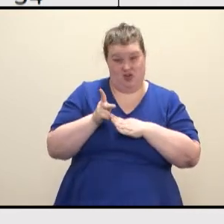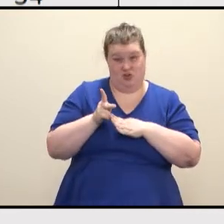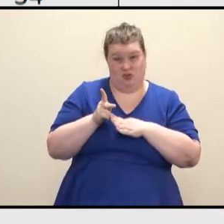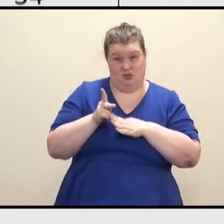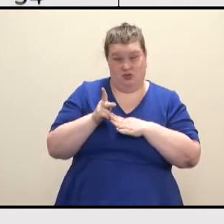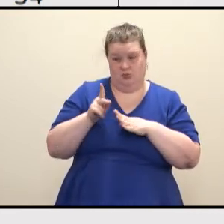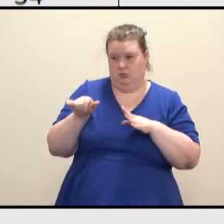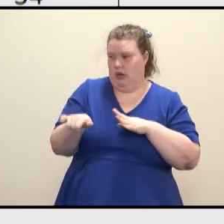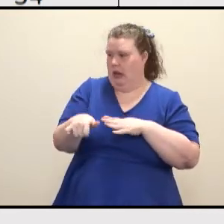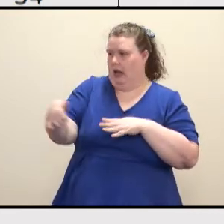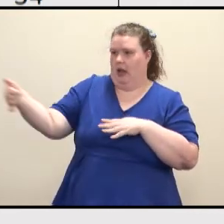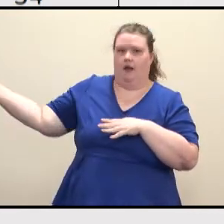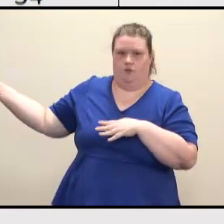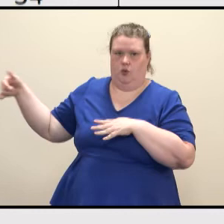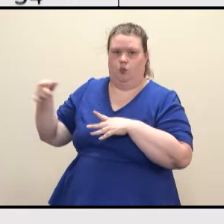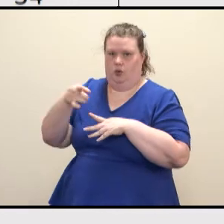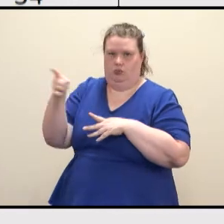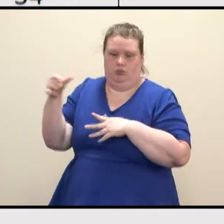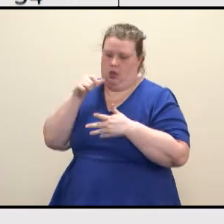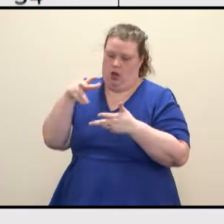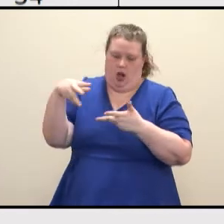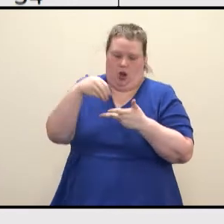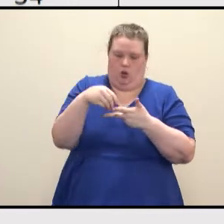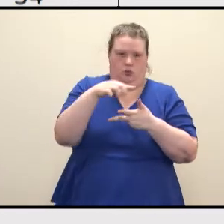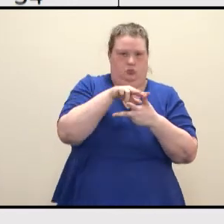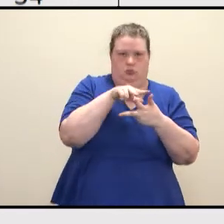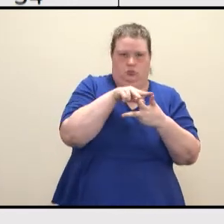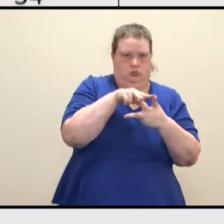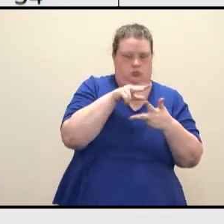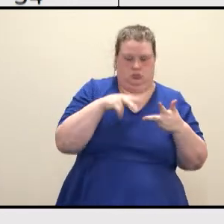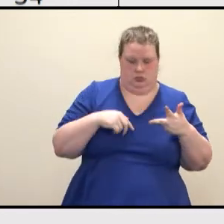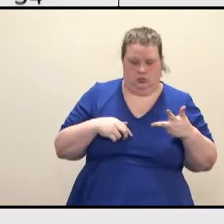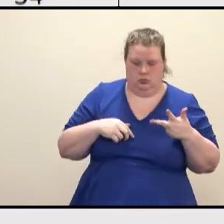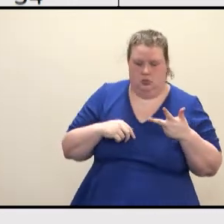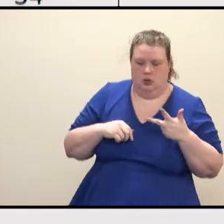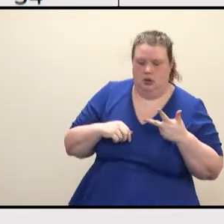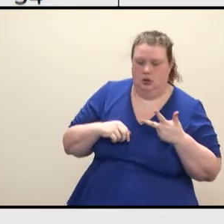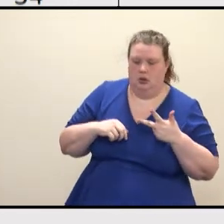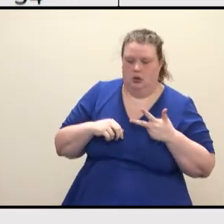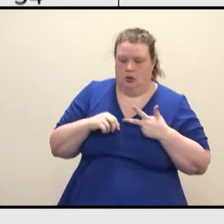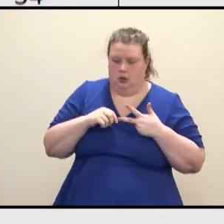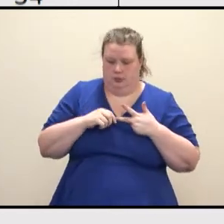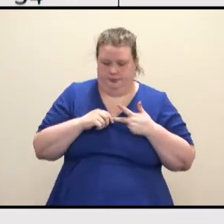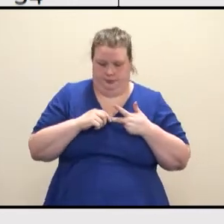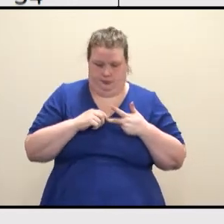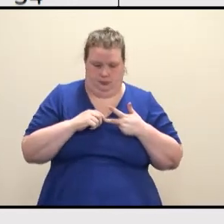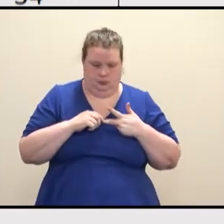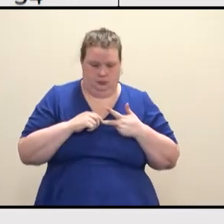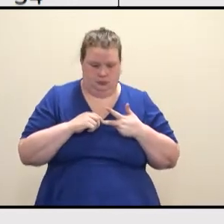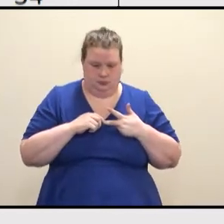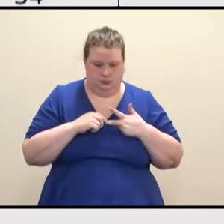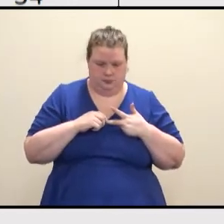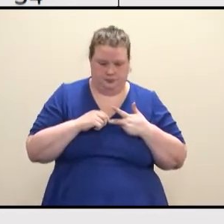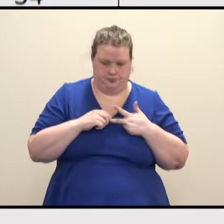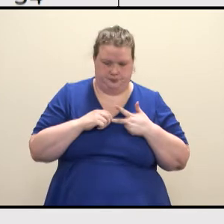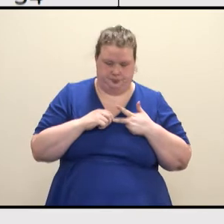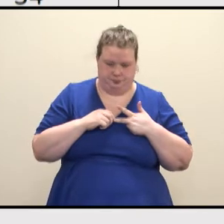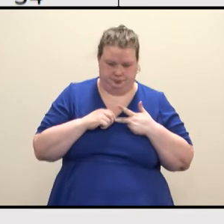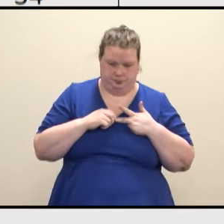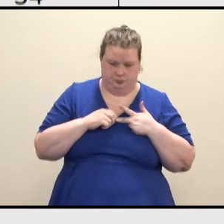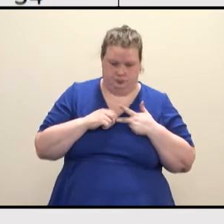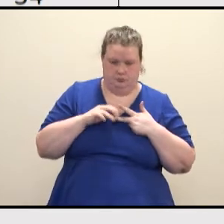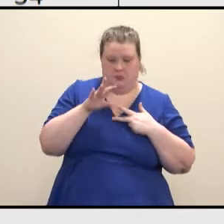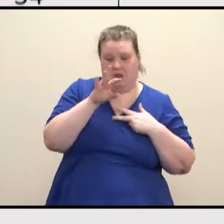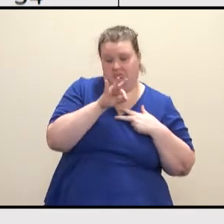be everyone that is not included in those 2 other groups. And so looking here, you can see that, again, we're about 99